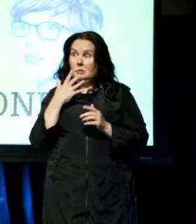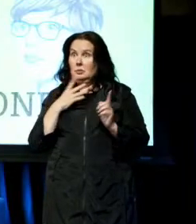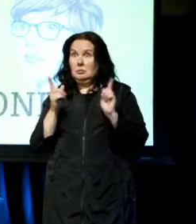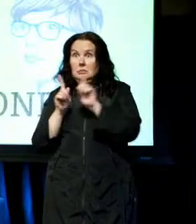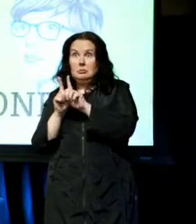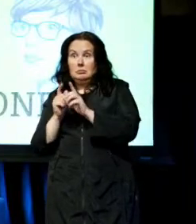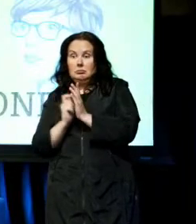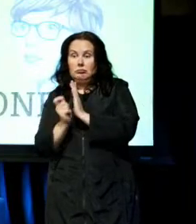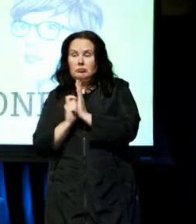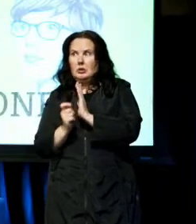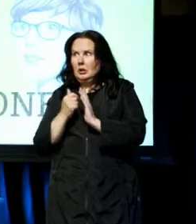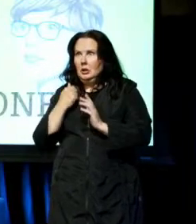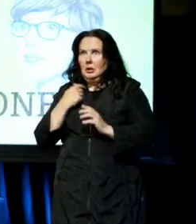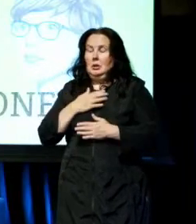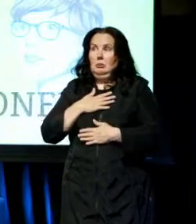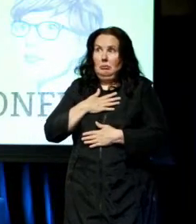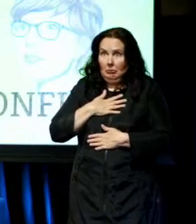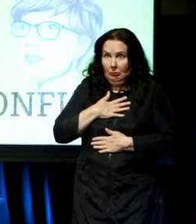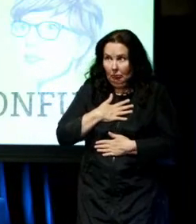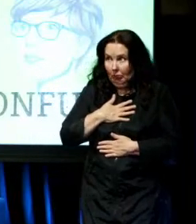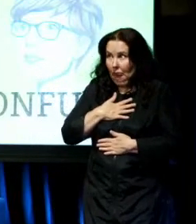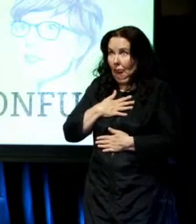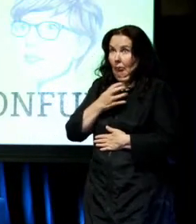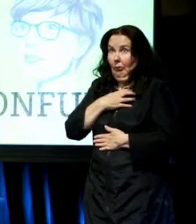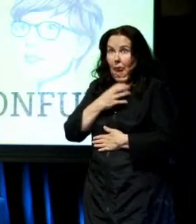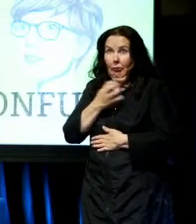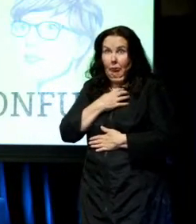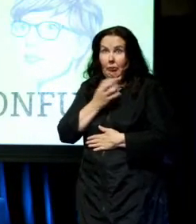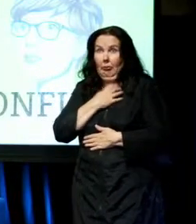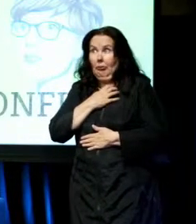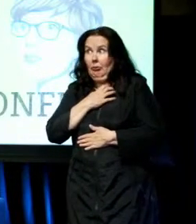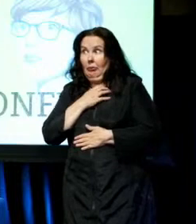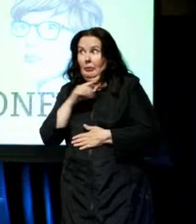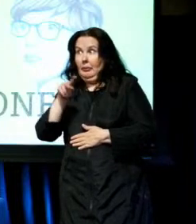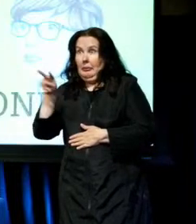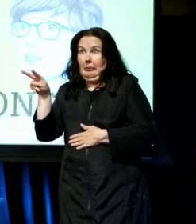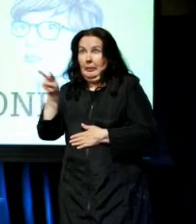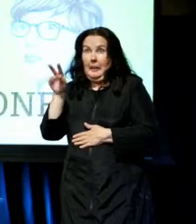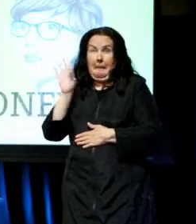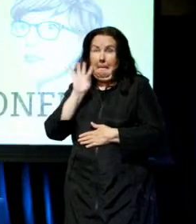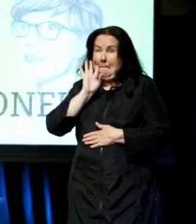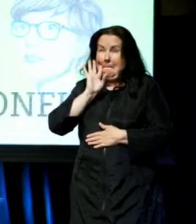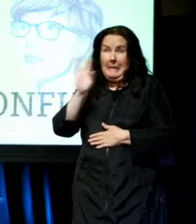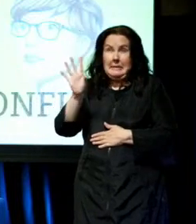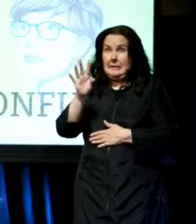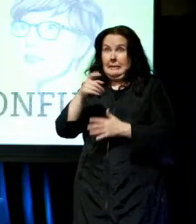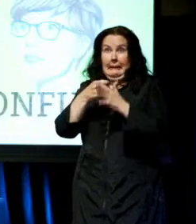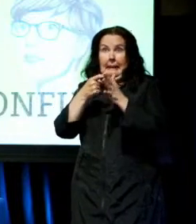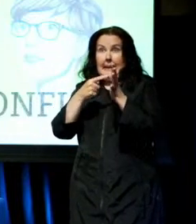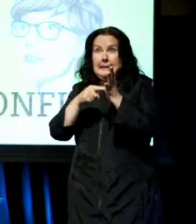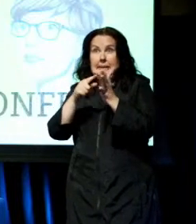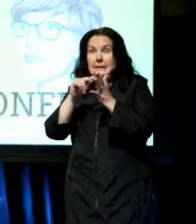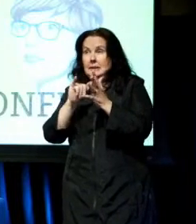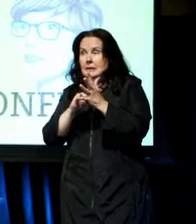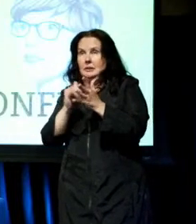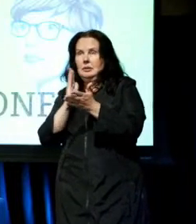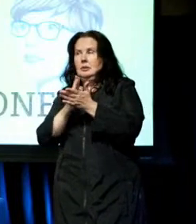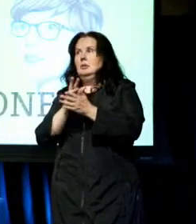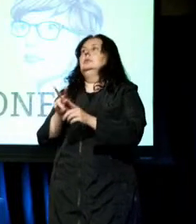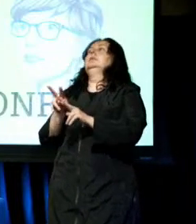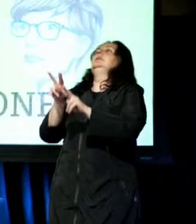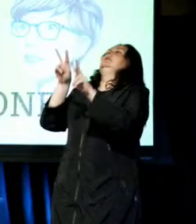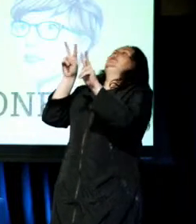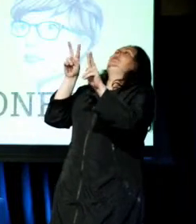just like trying not to vomit all the way there because I was so terrified of even being around these amazing people that I had, you know, admired